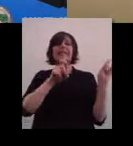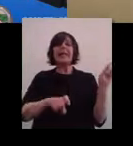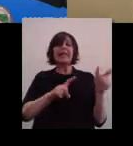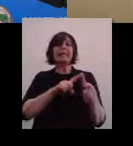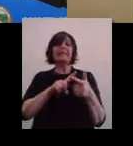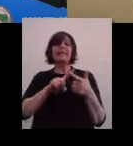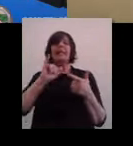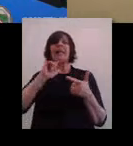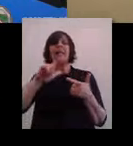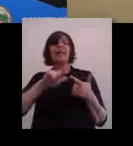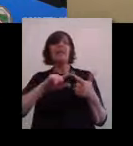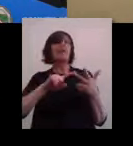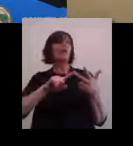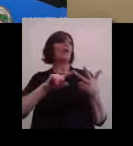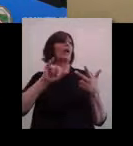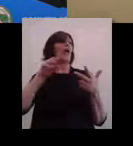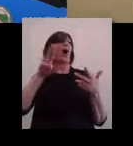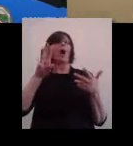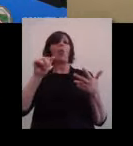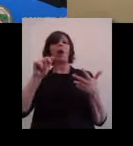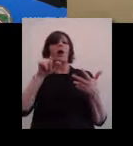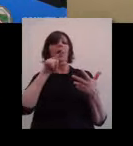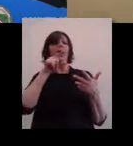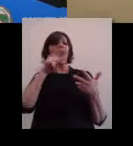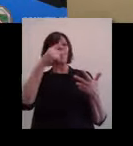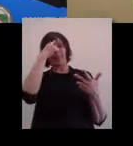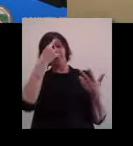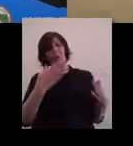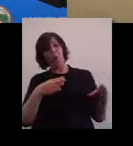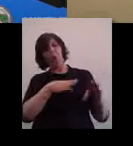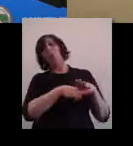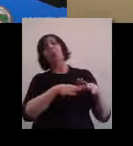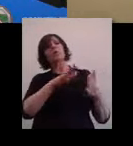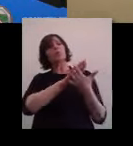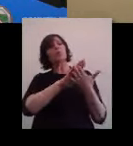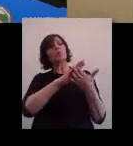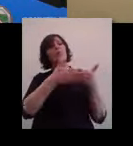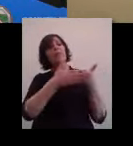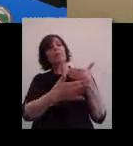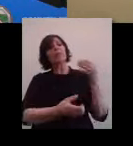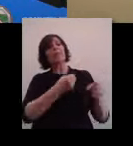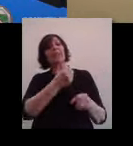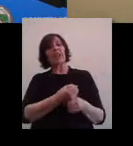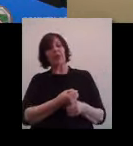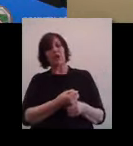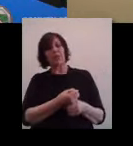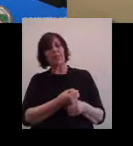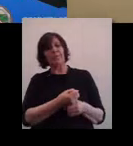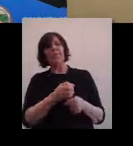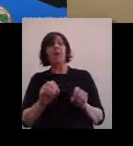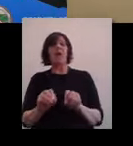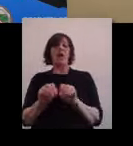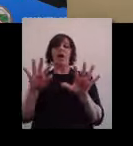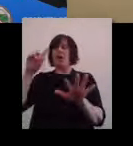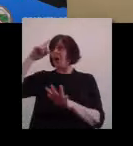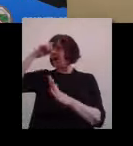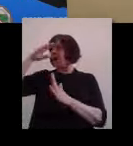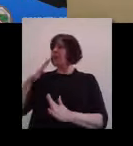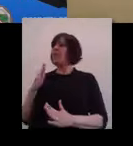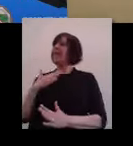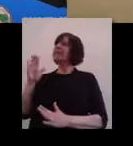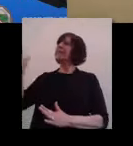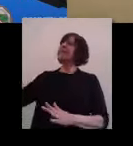that they're closing school for the rest of the year for students out of an abundance of caution. Obviously, the governor has his pause order through May